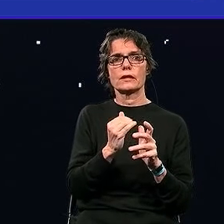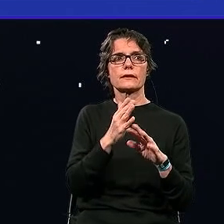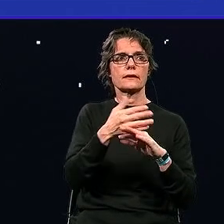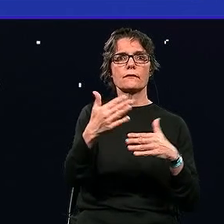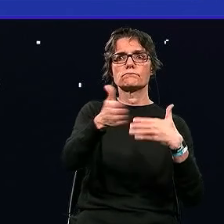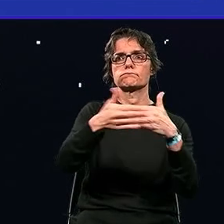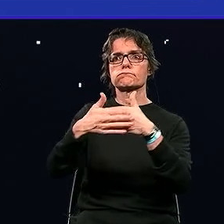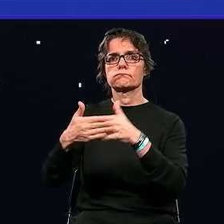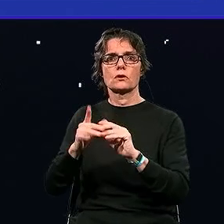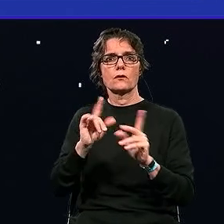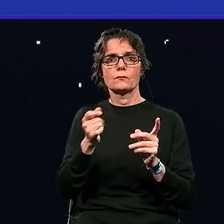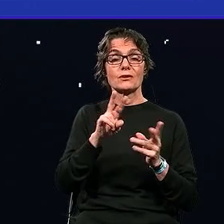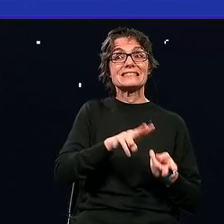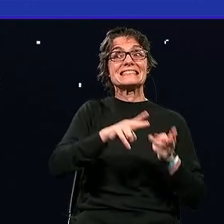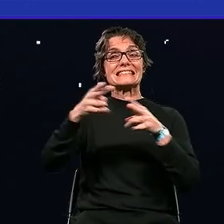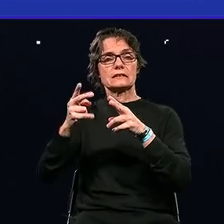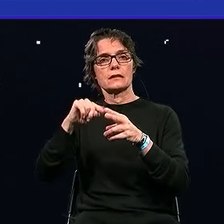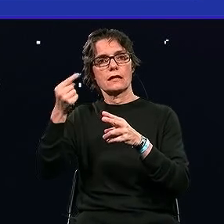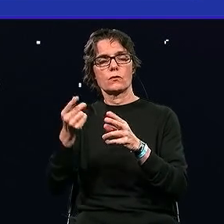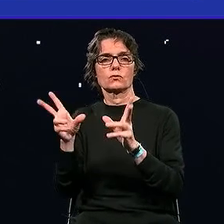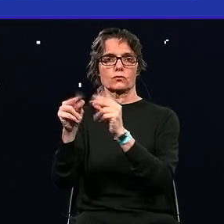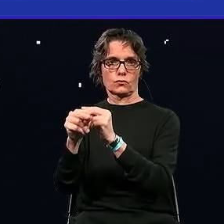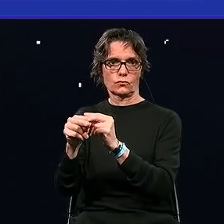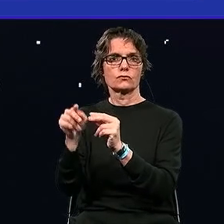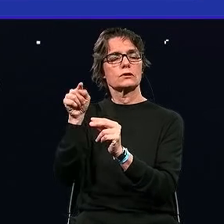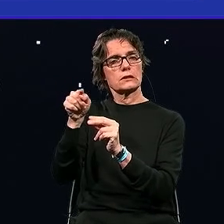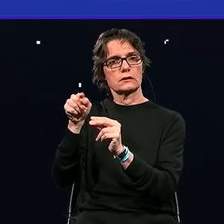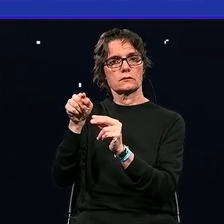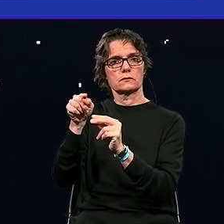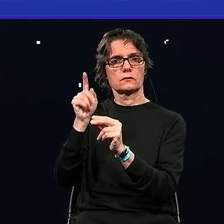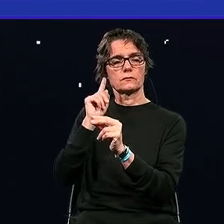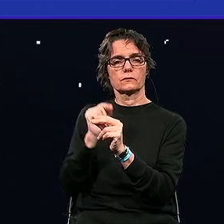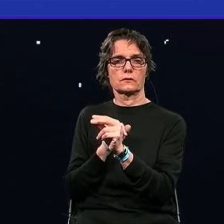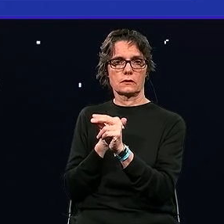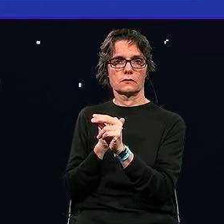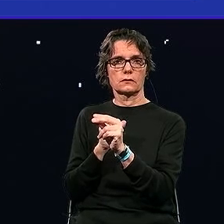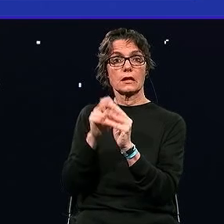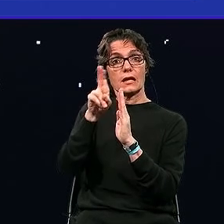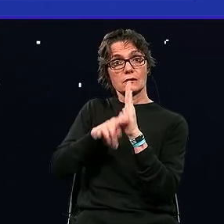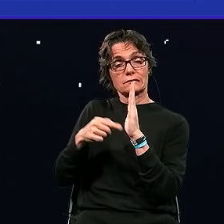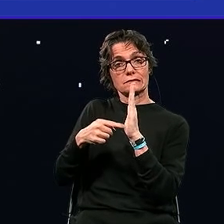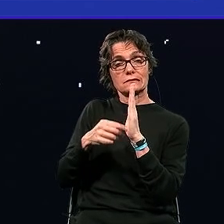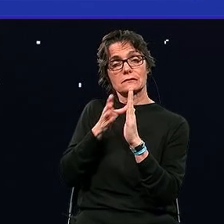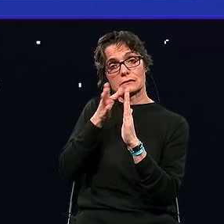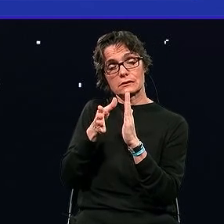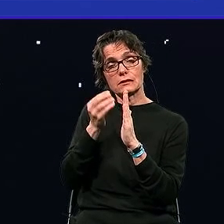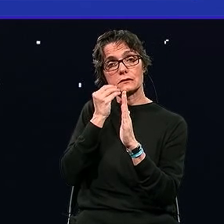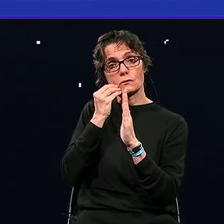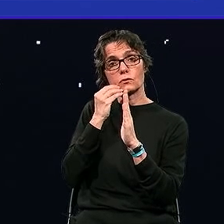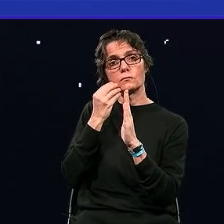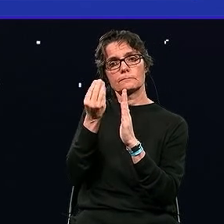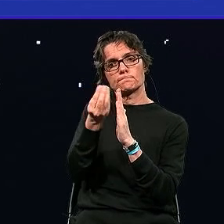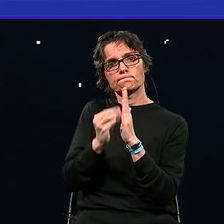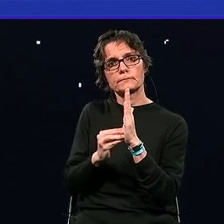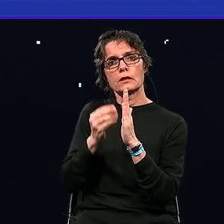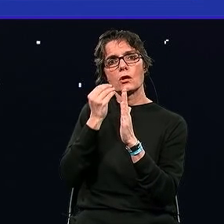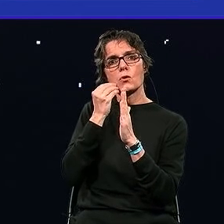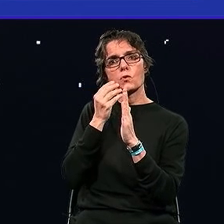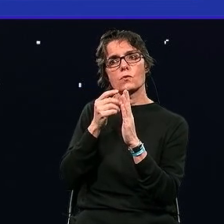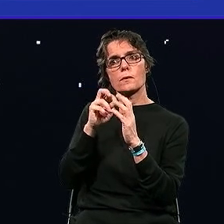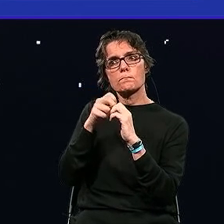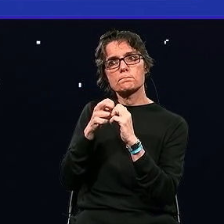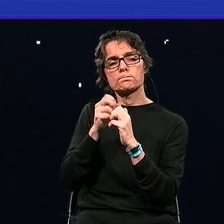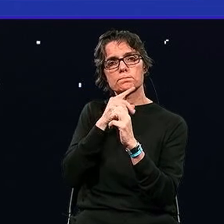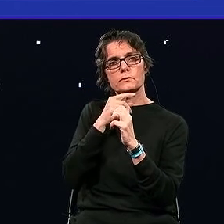decarbonize by transitioning into something in the future. So this report suggests a whole range of quests. This report isn't going to